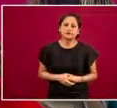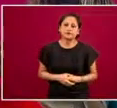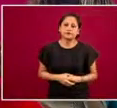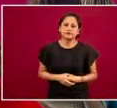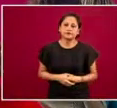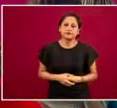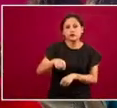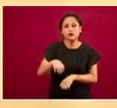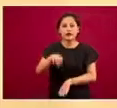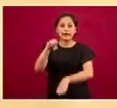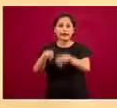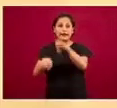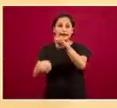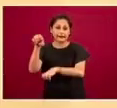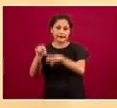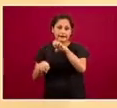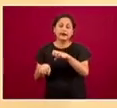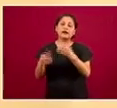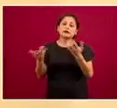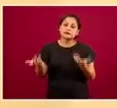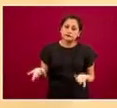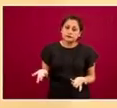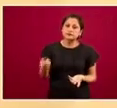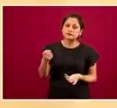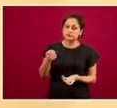over 65-year-old age group.